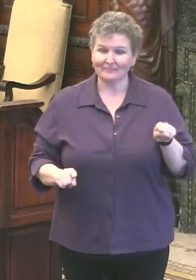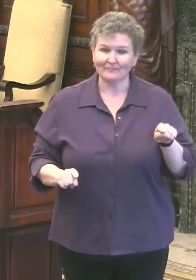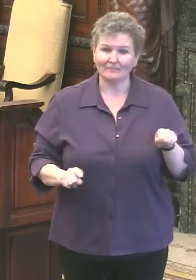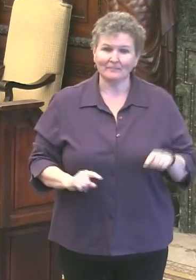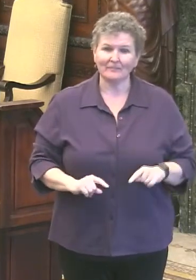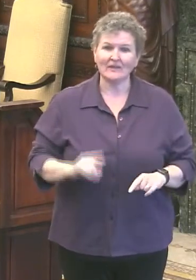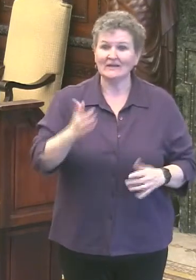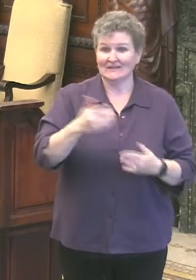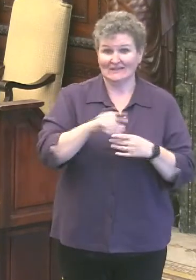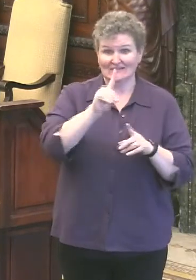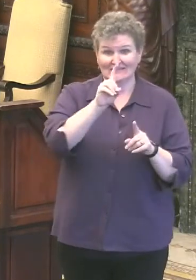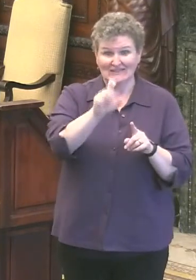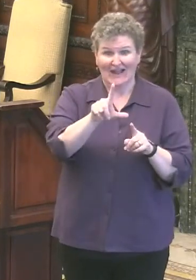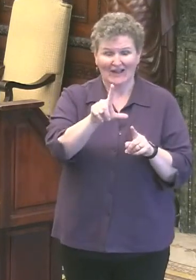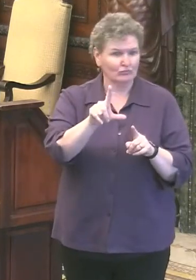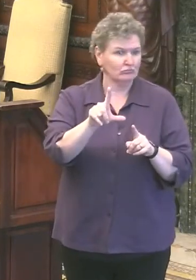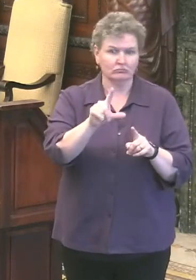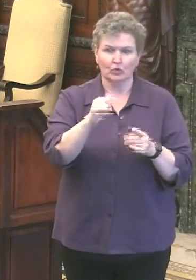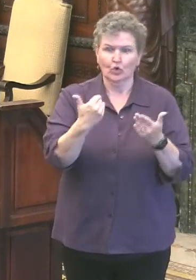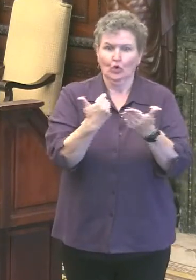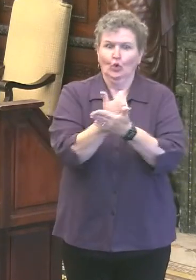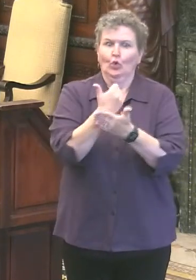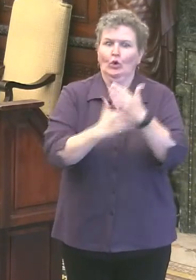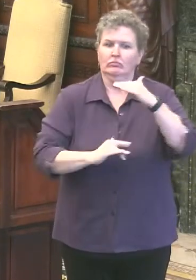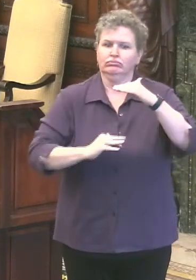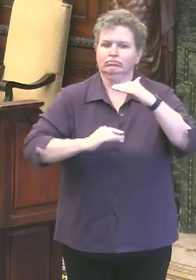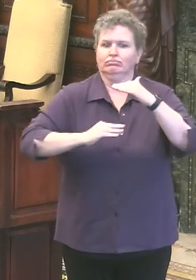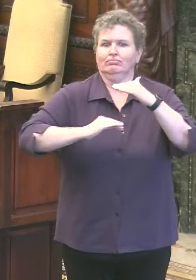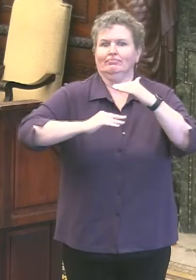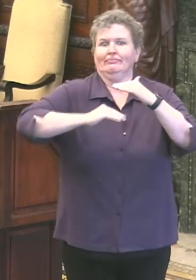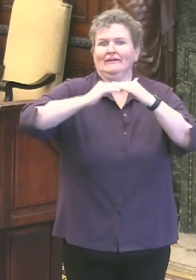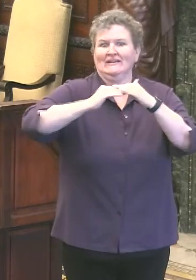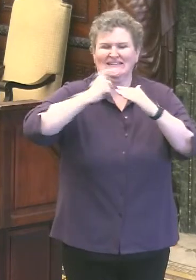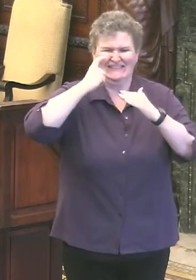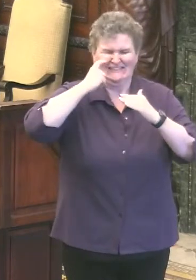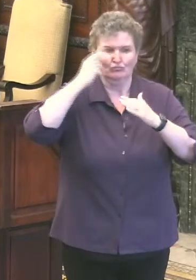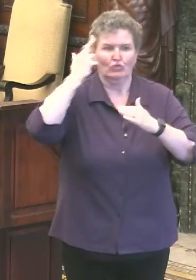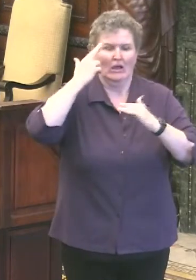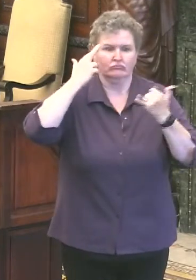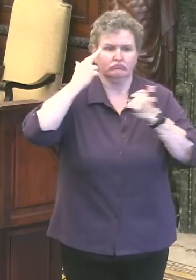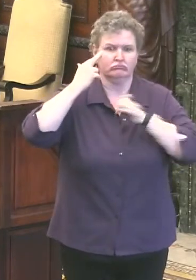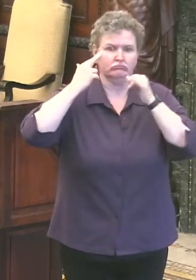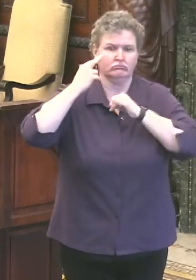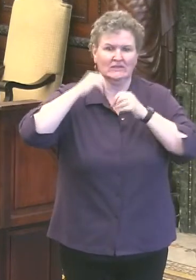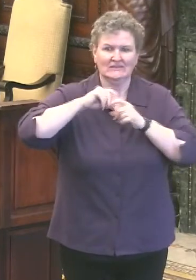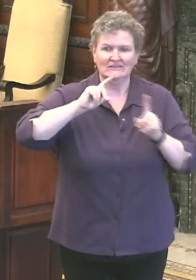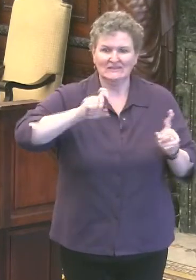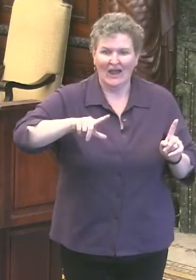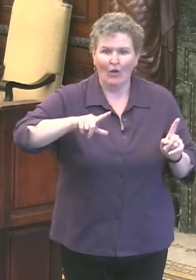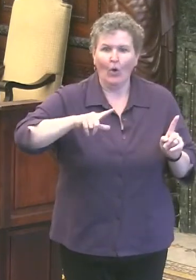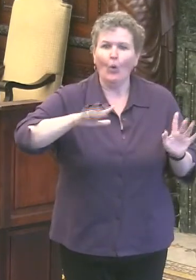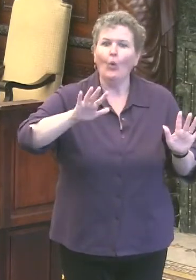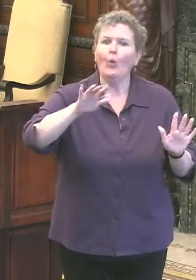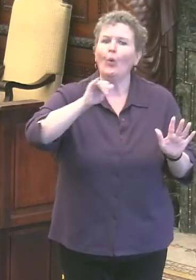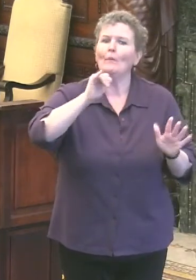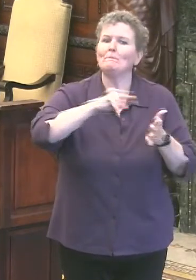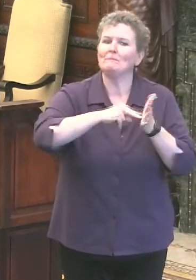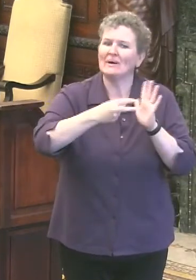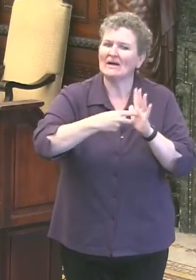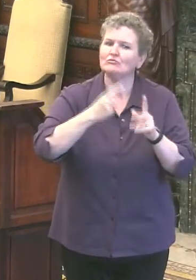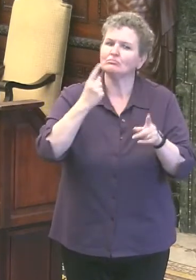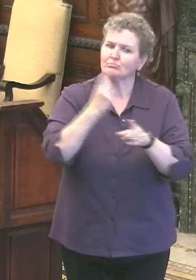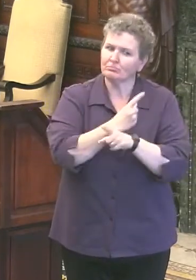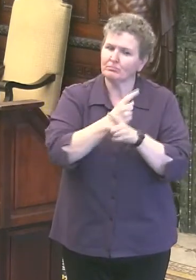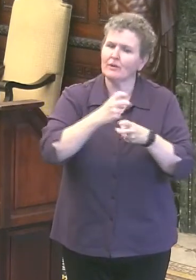Delaware has newly met our threshold. I'm just realizing as of today that this is going to cause some practical issues for commuters. And so at the moment, I'm